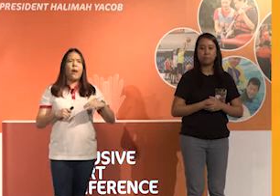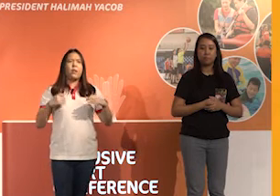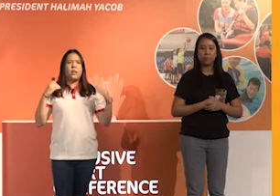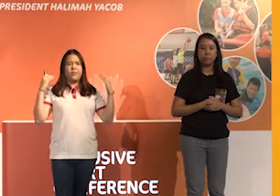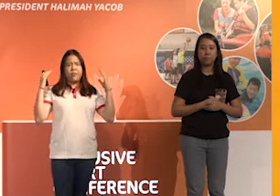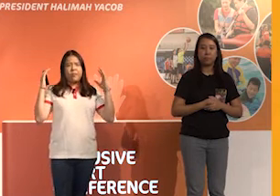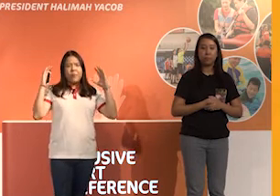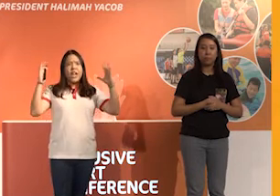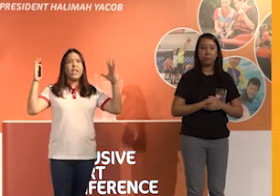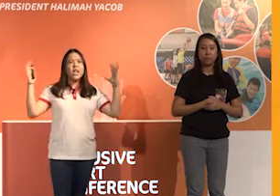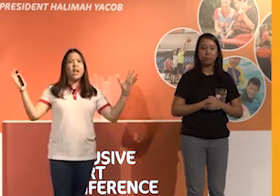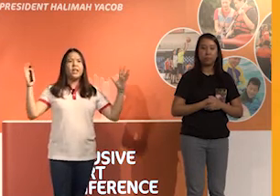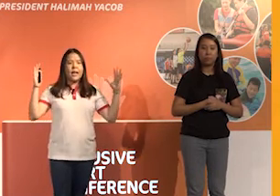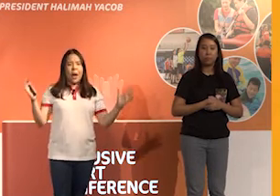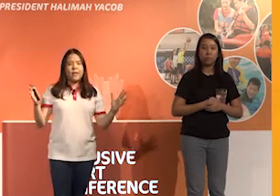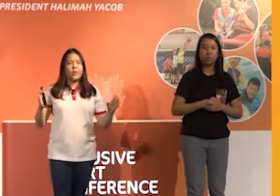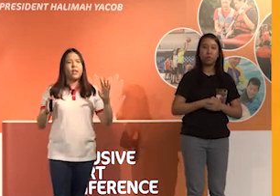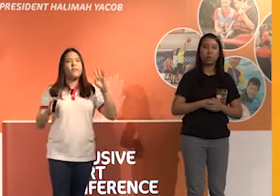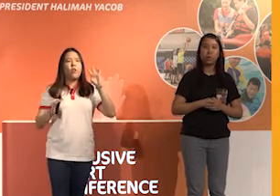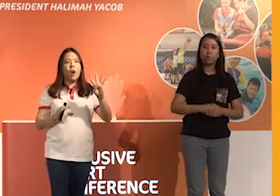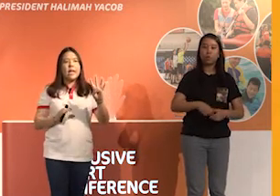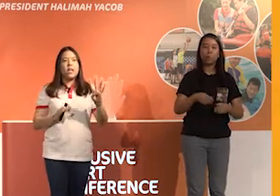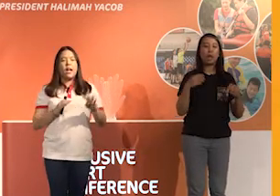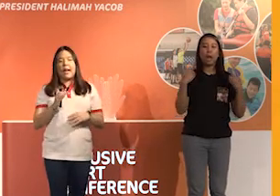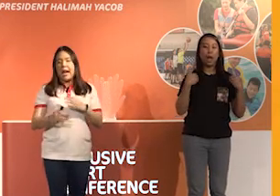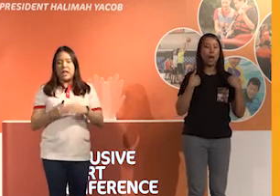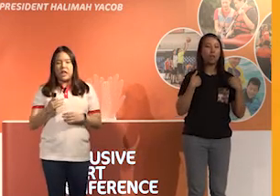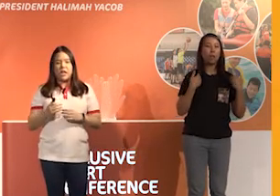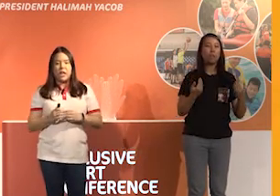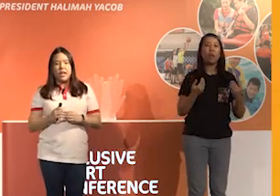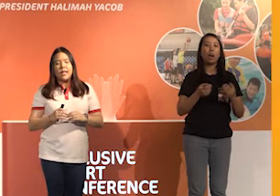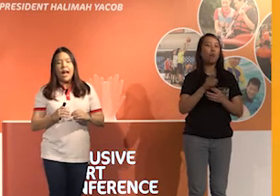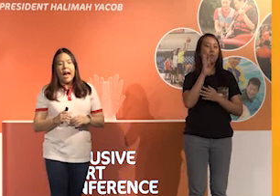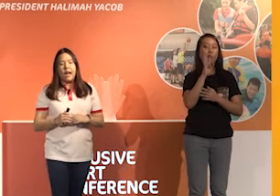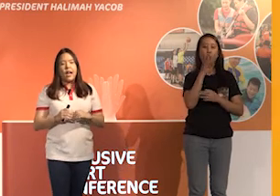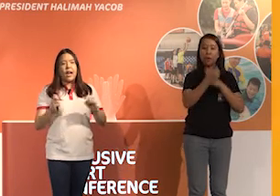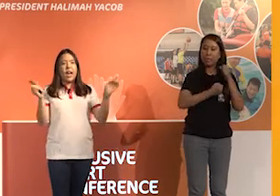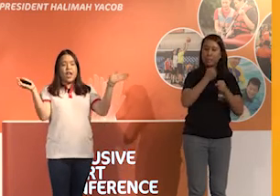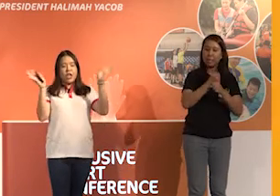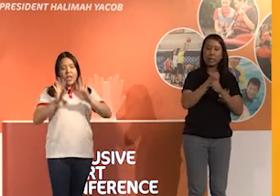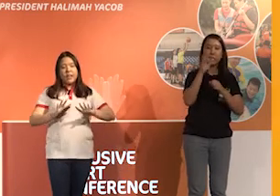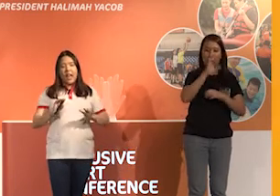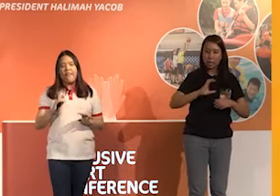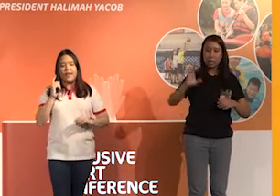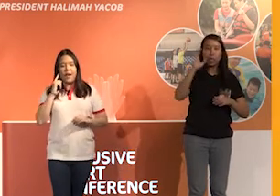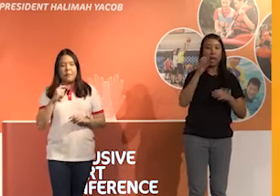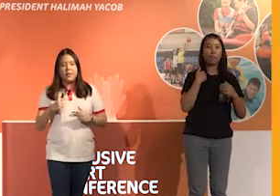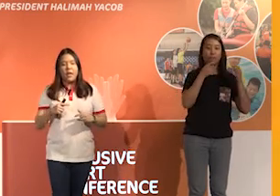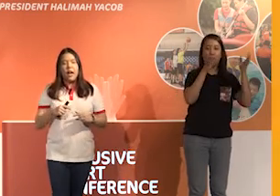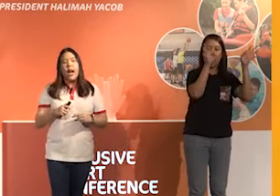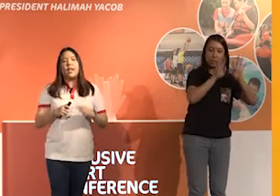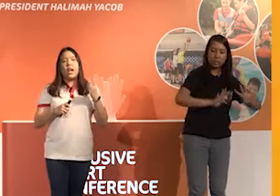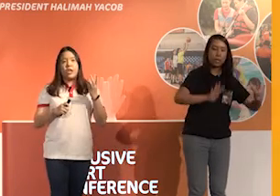What our major game in 4-year cycle? There are Asia Deaf